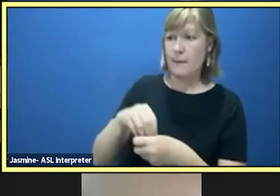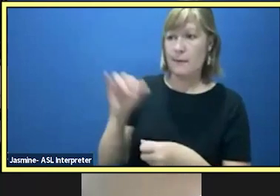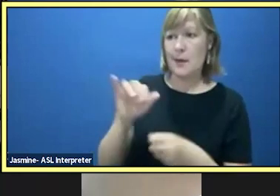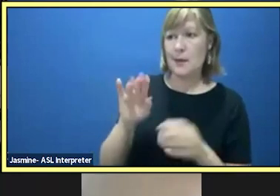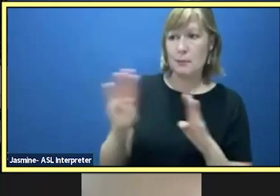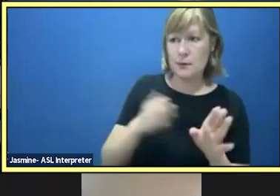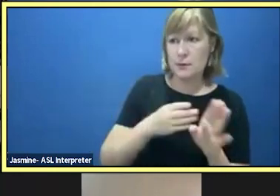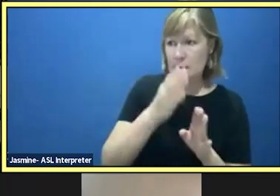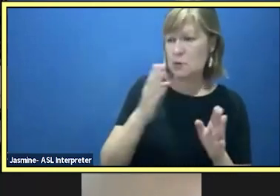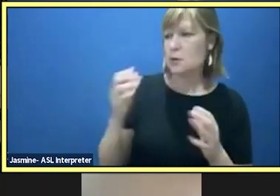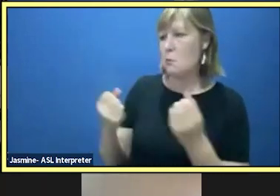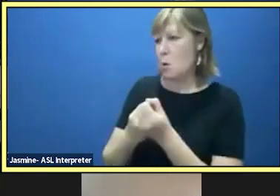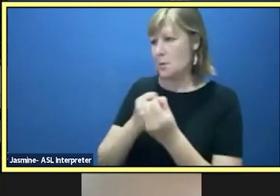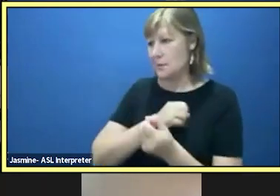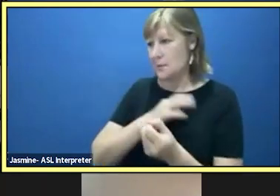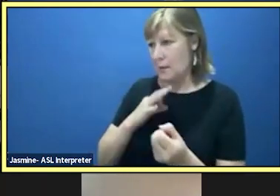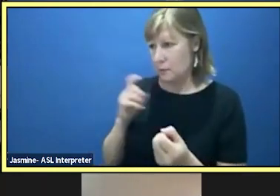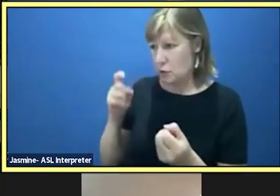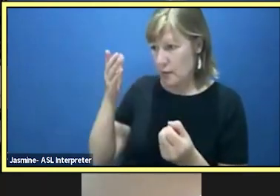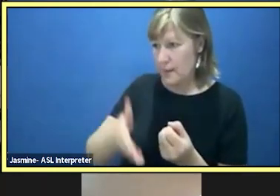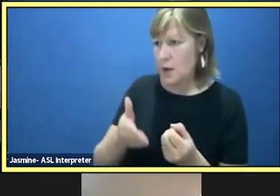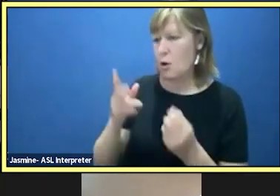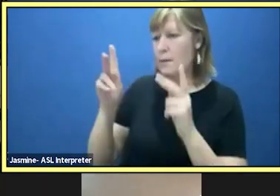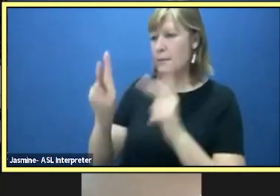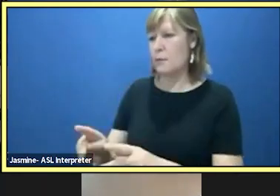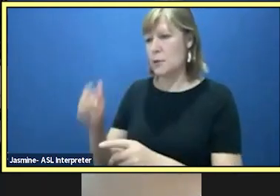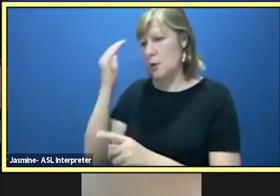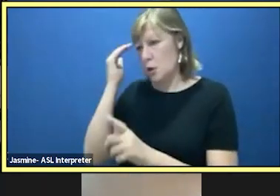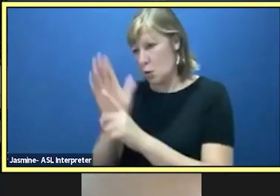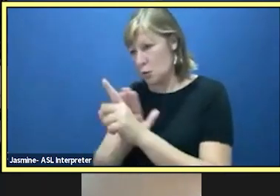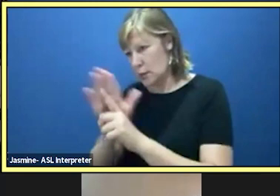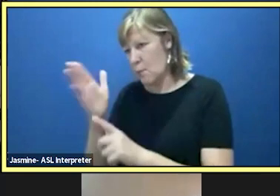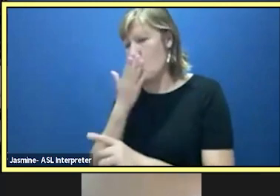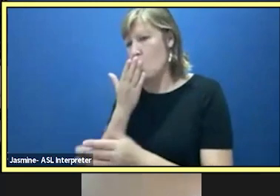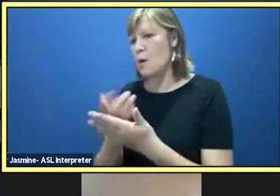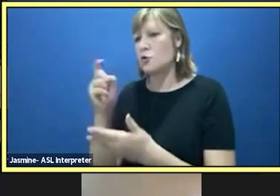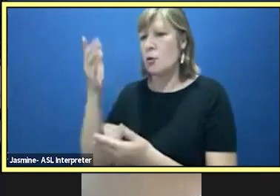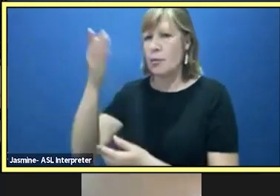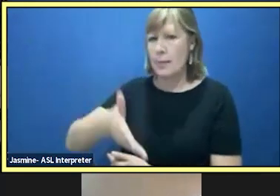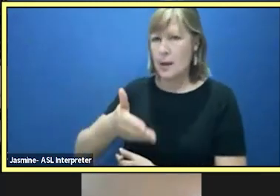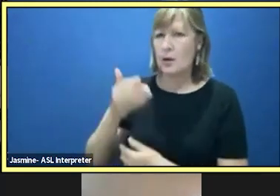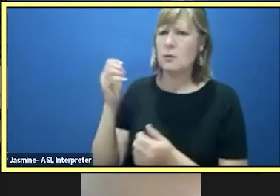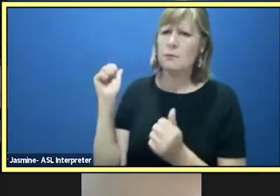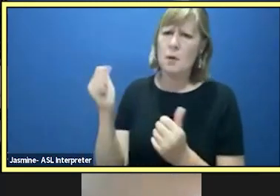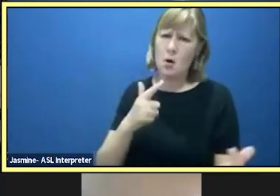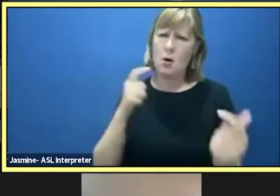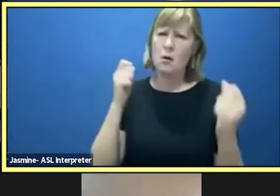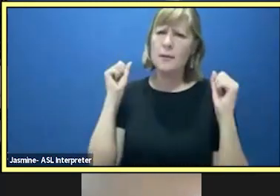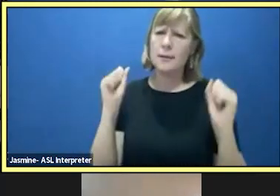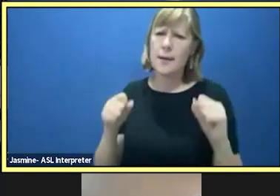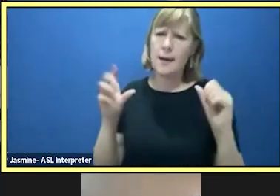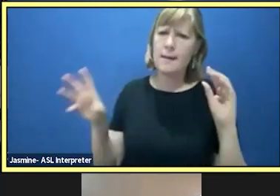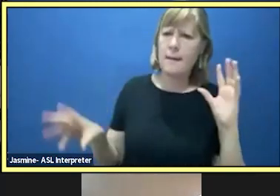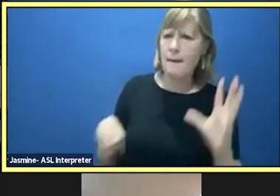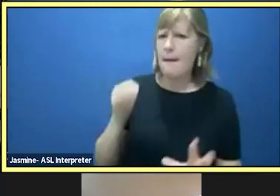who knows the person well should be there. Everybody can add something to the richness of the plan and fomenting goals for